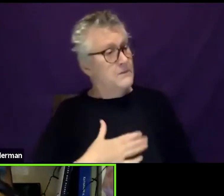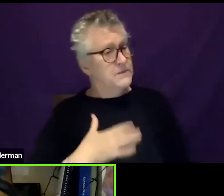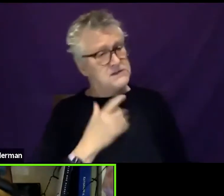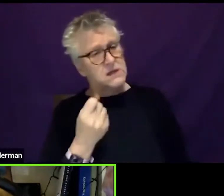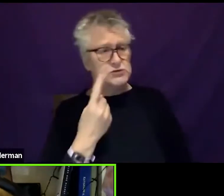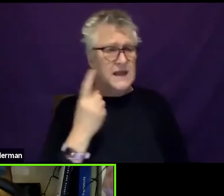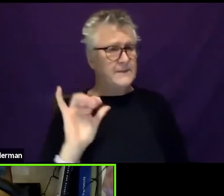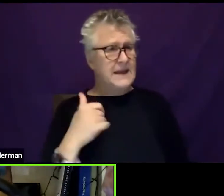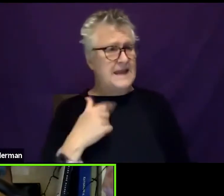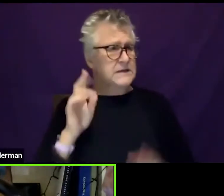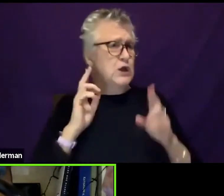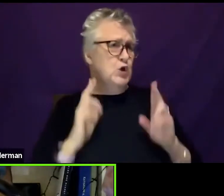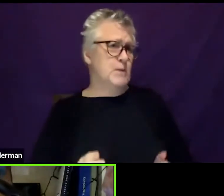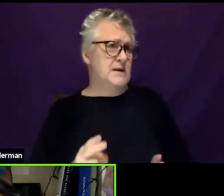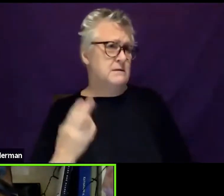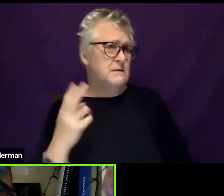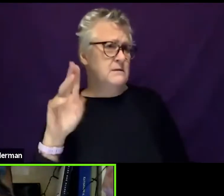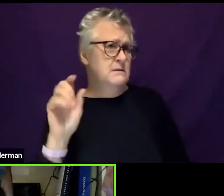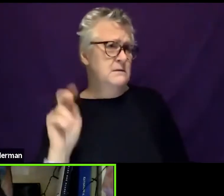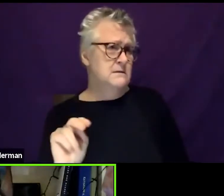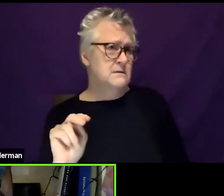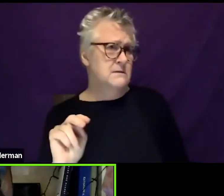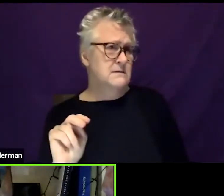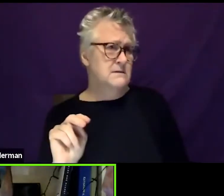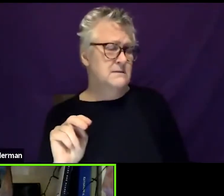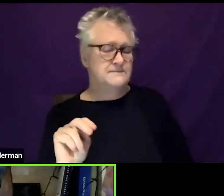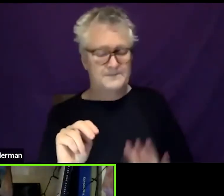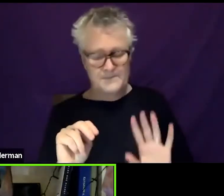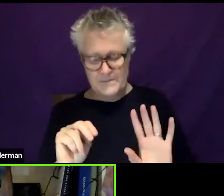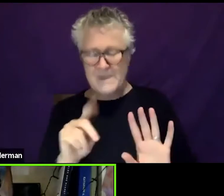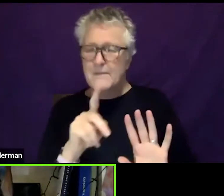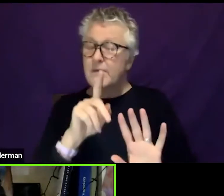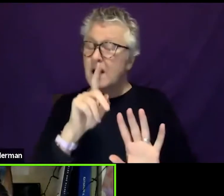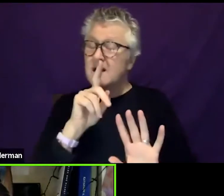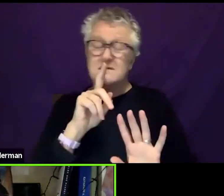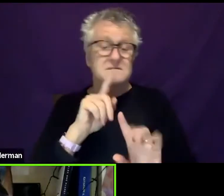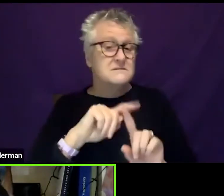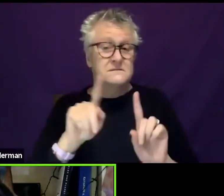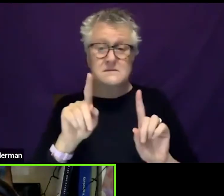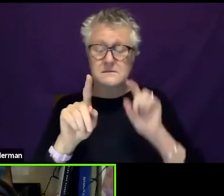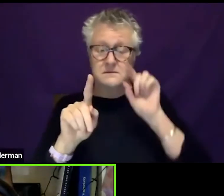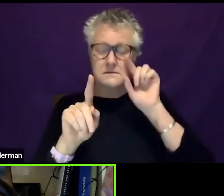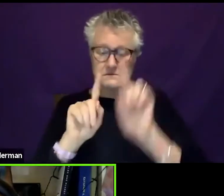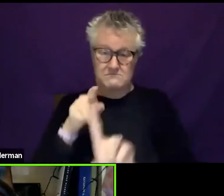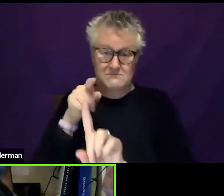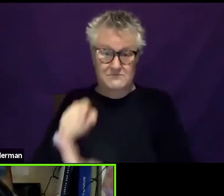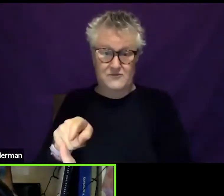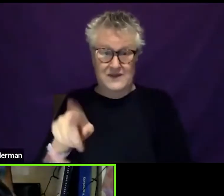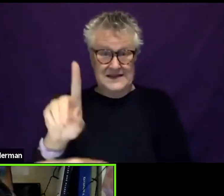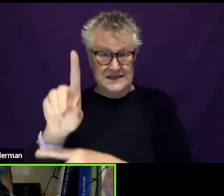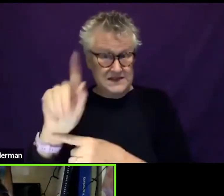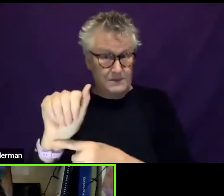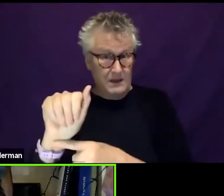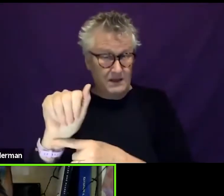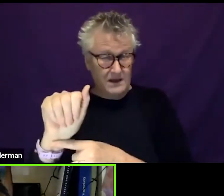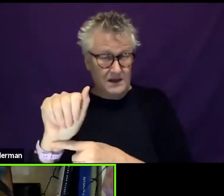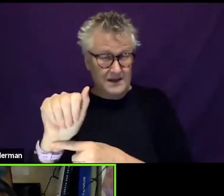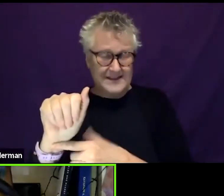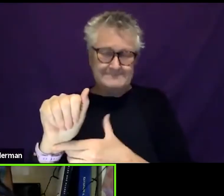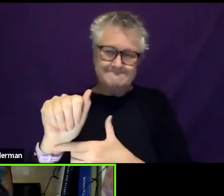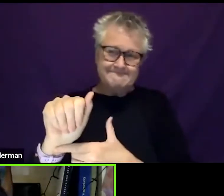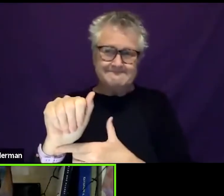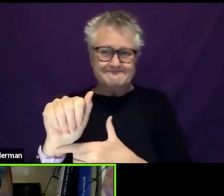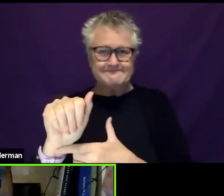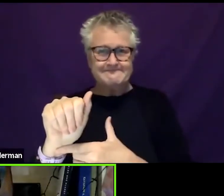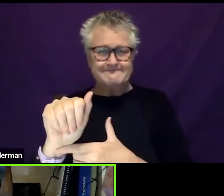being. But actually, around disability and attitudes to disability, that's where we face